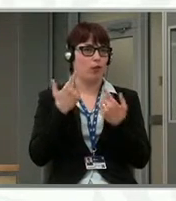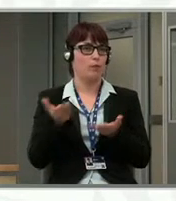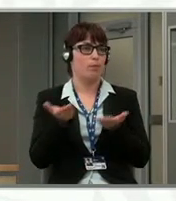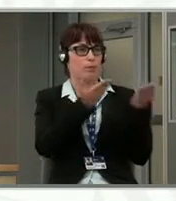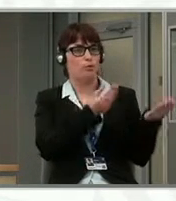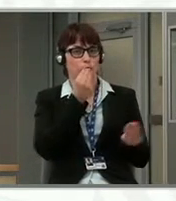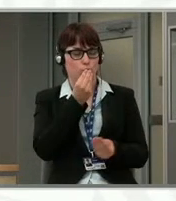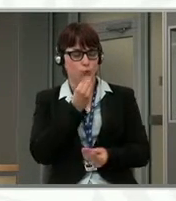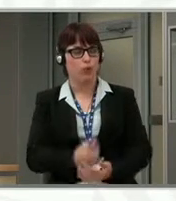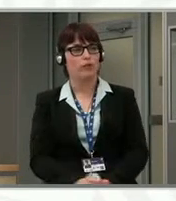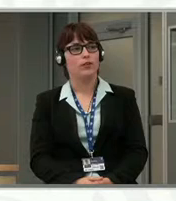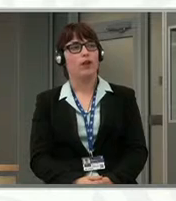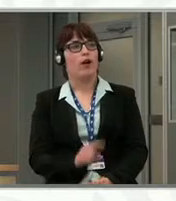o'clock.